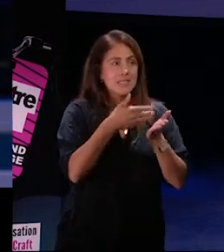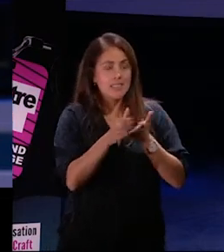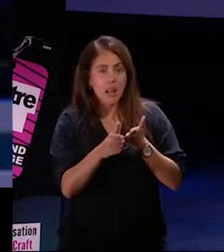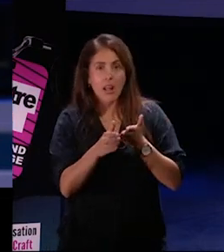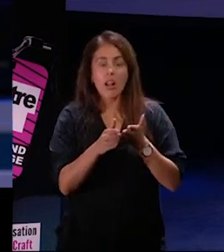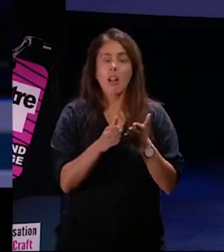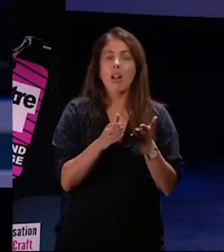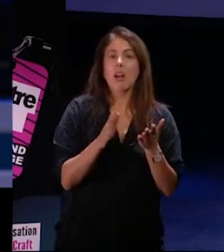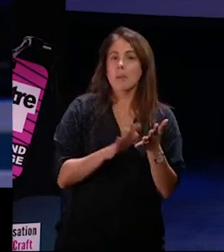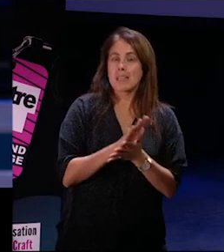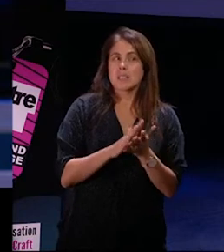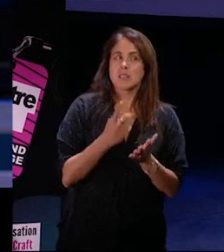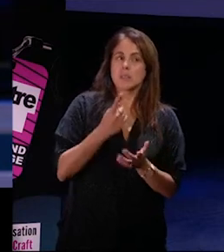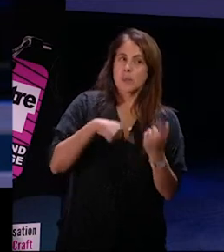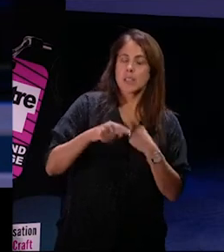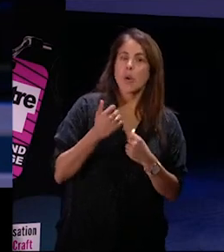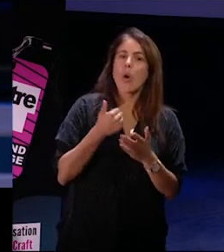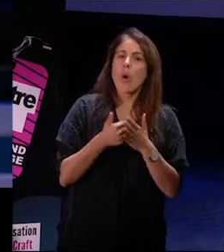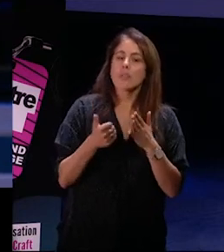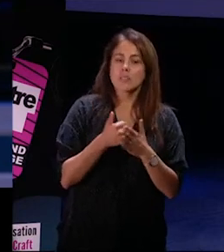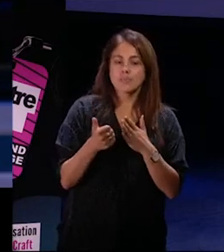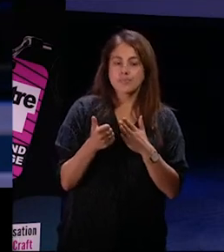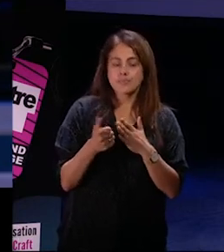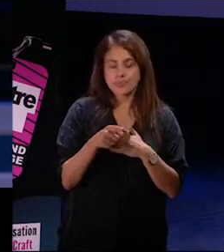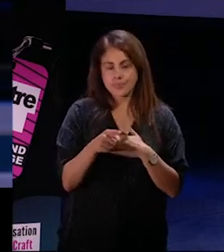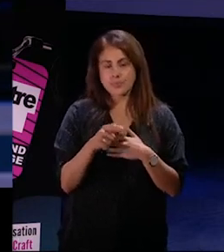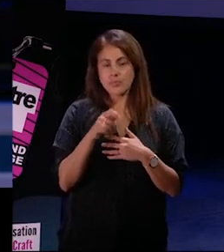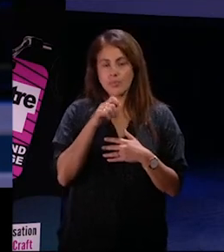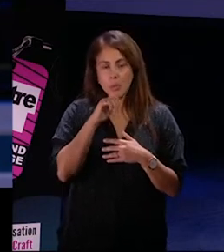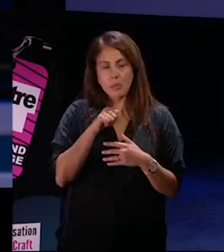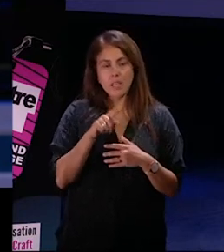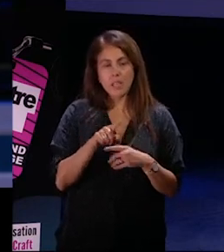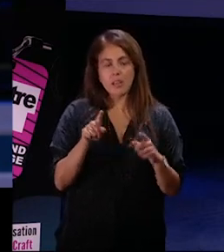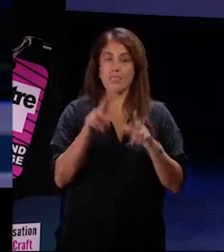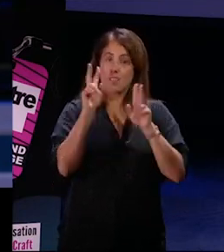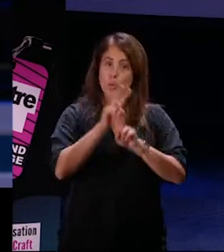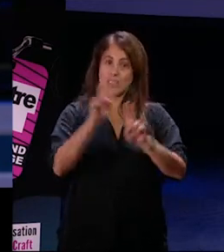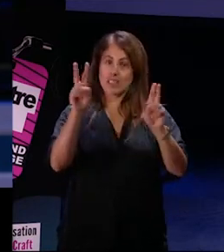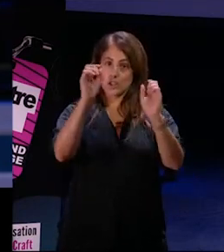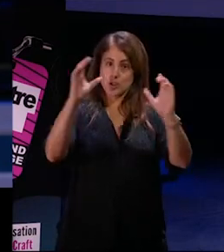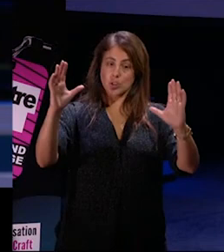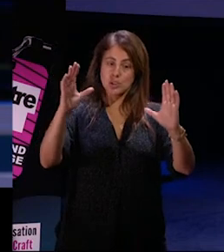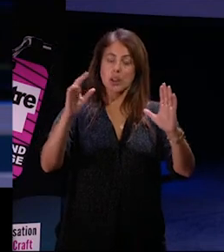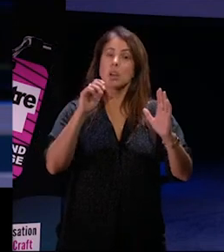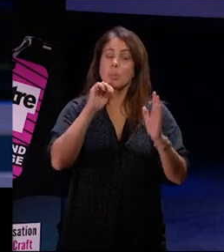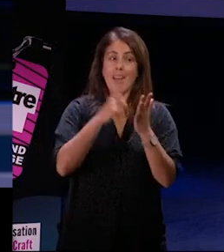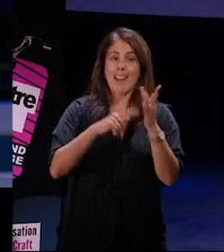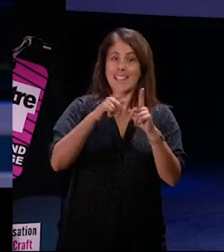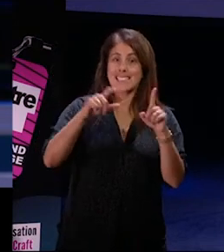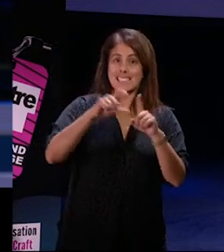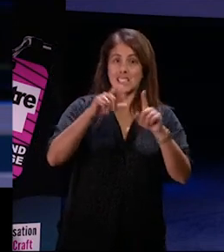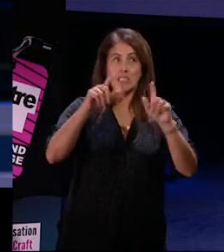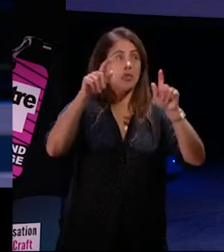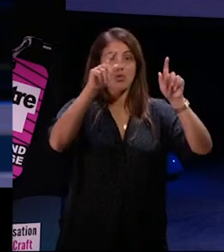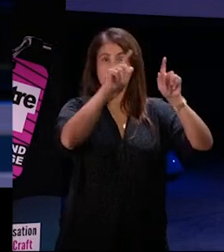will often have, so we're going to be bulking up in terms of visualization because we're going to go to an LED rig. Now that's